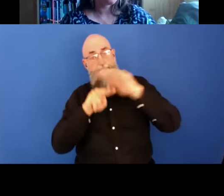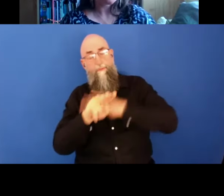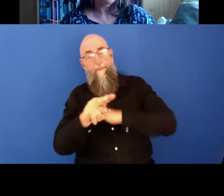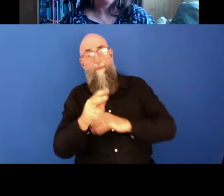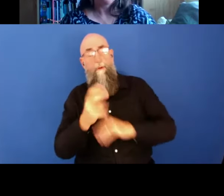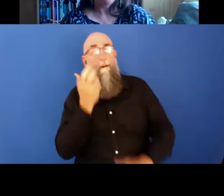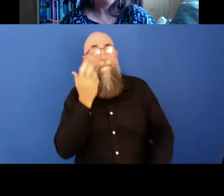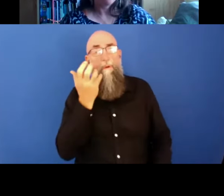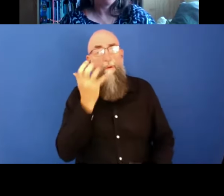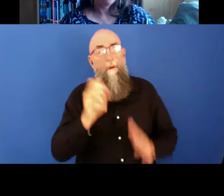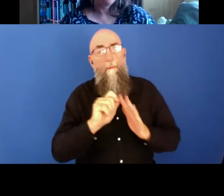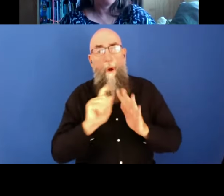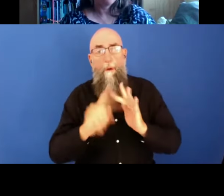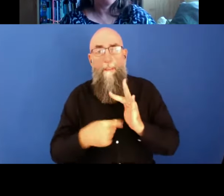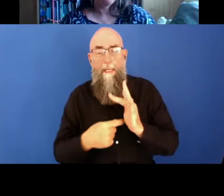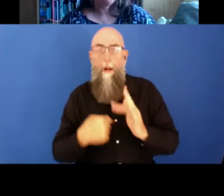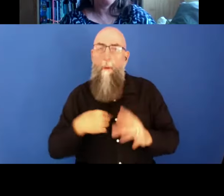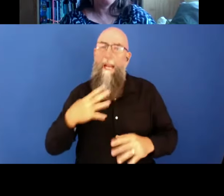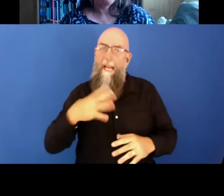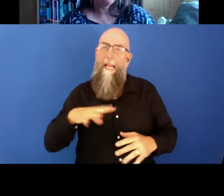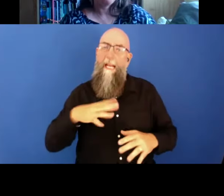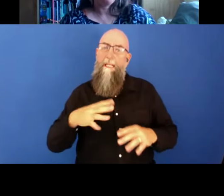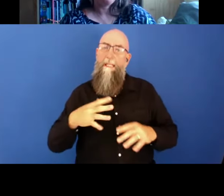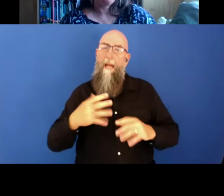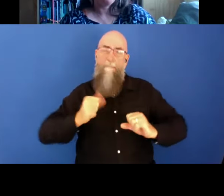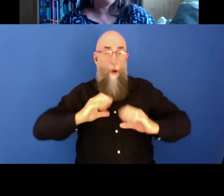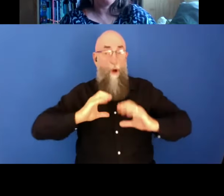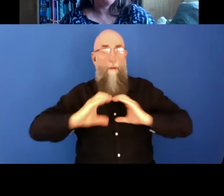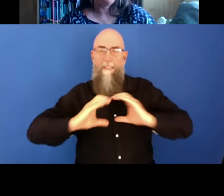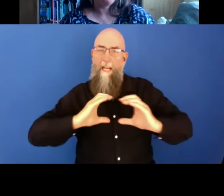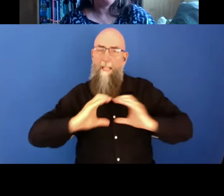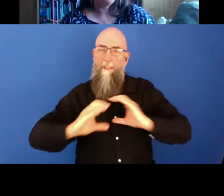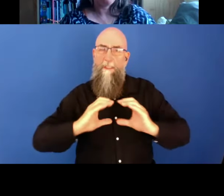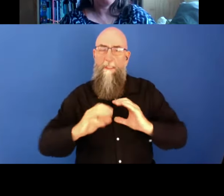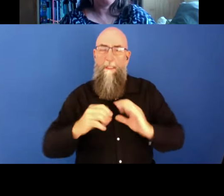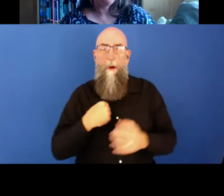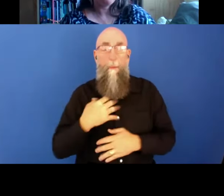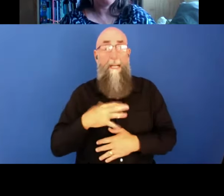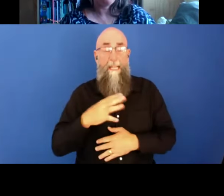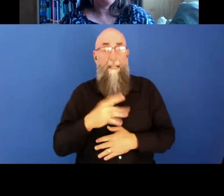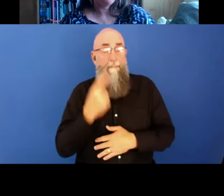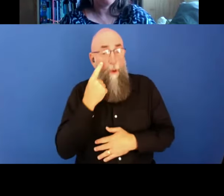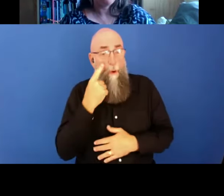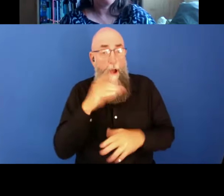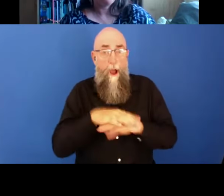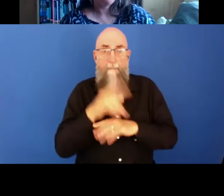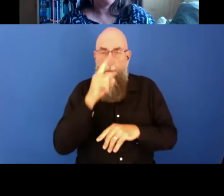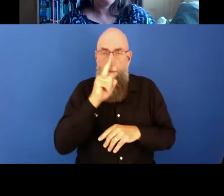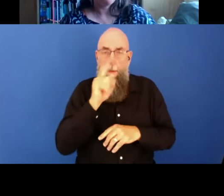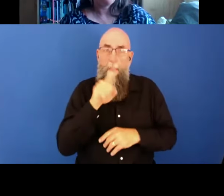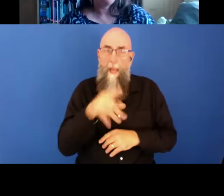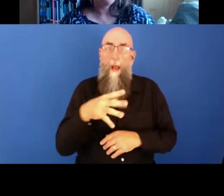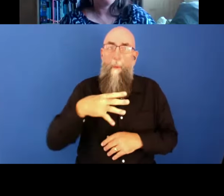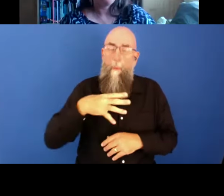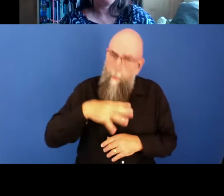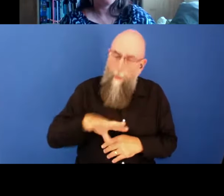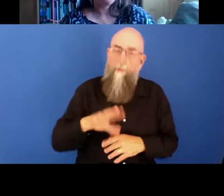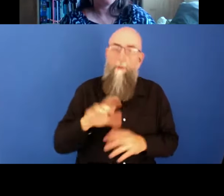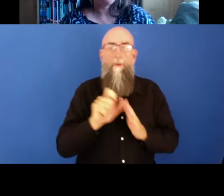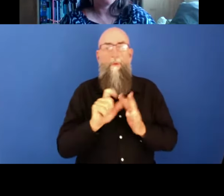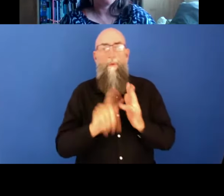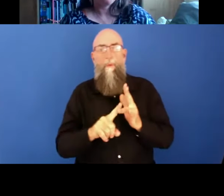conversation again be in conversation look at what people want to do and and do a really kind of a